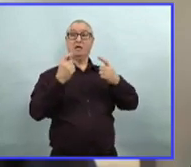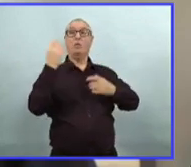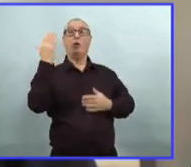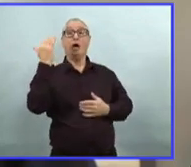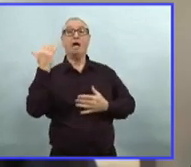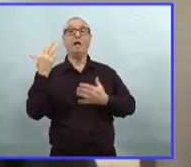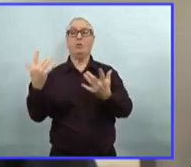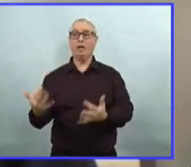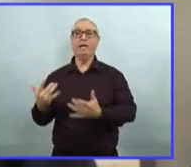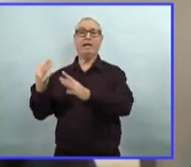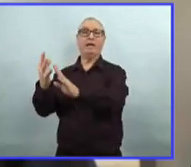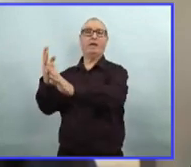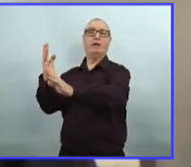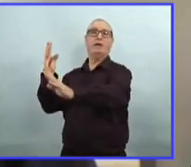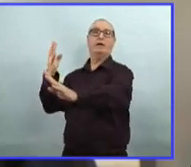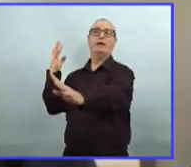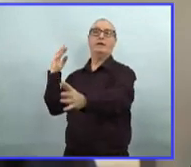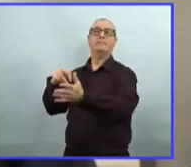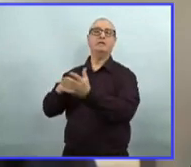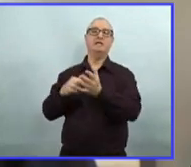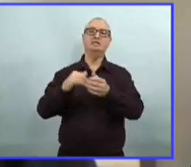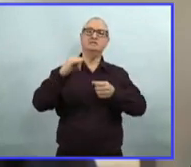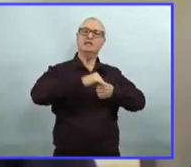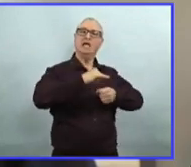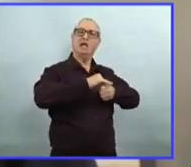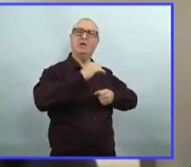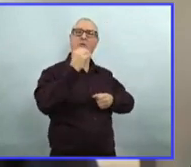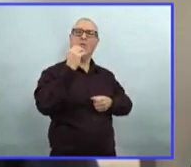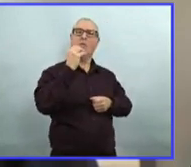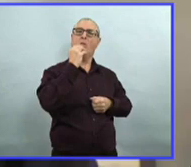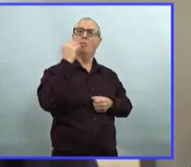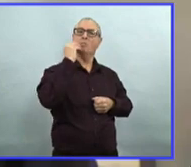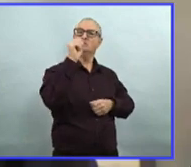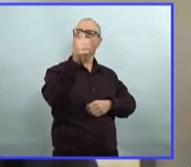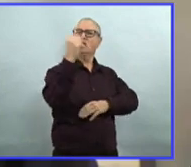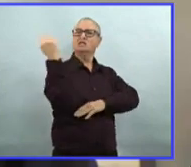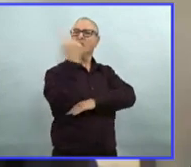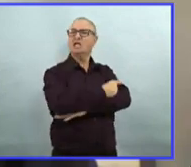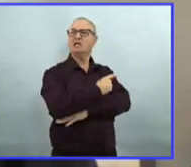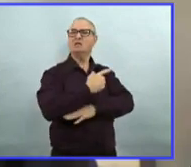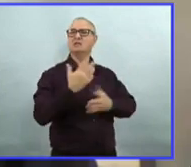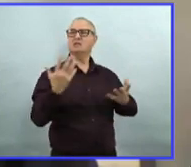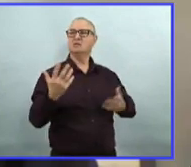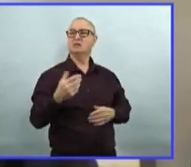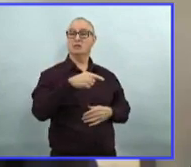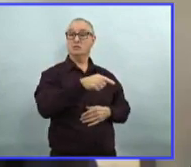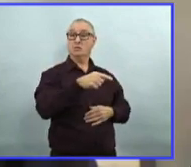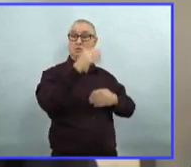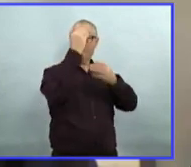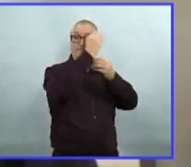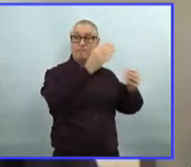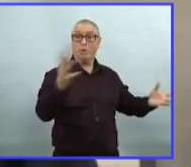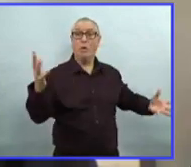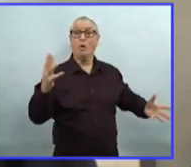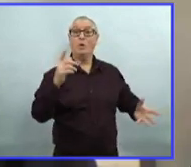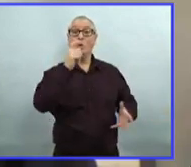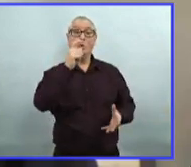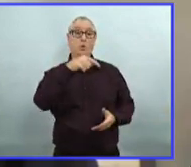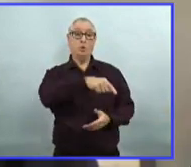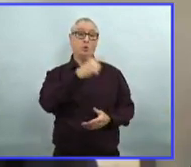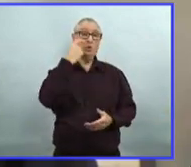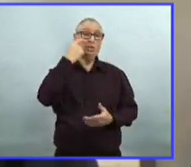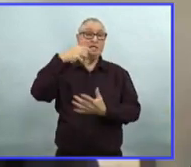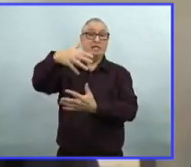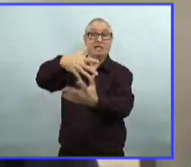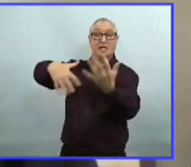that should be 10 days. And you should inform your contacts and household contacts accordingly. If you